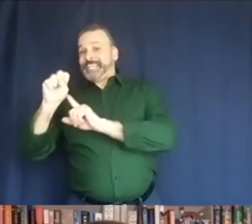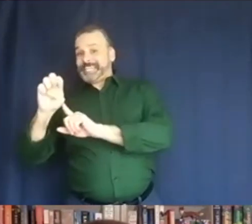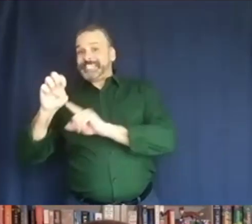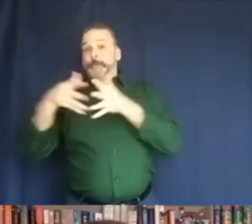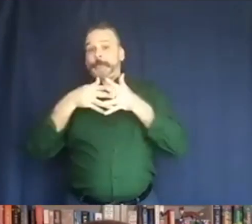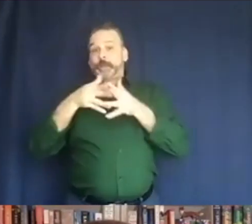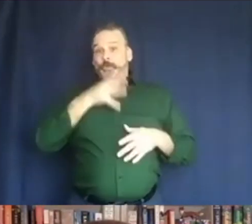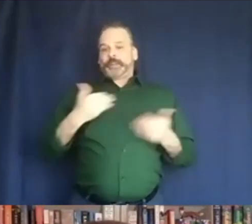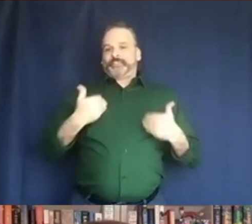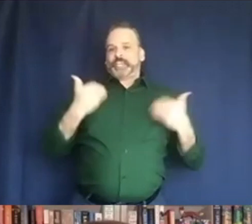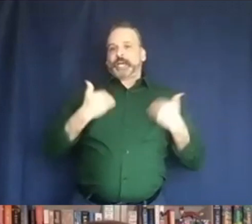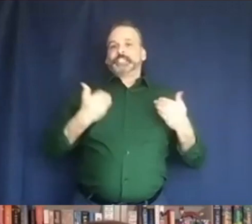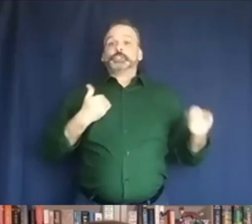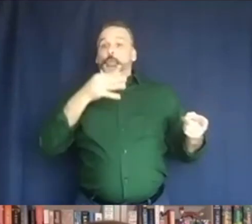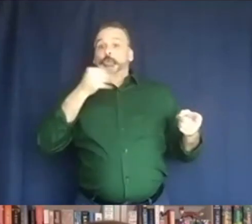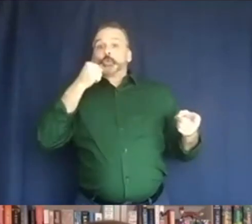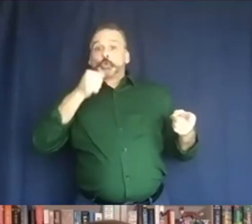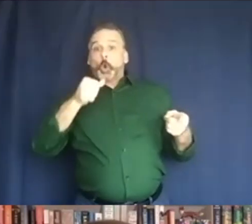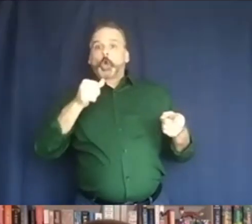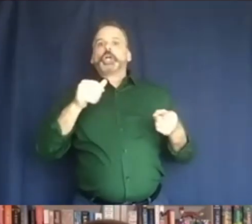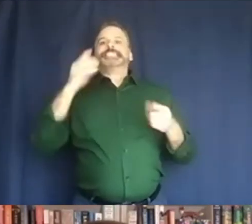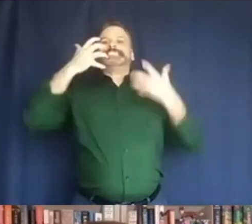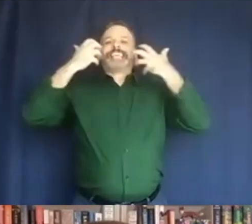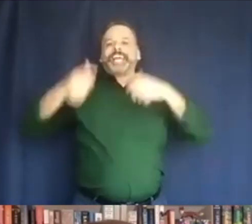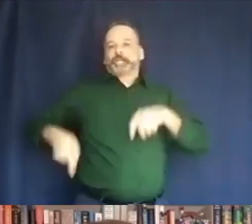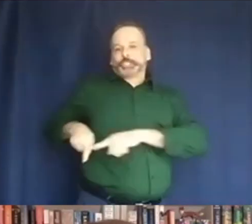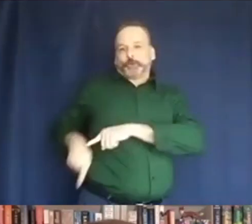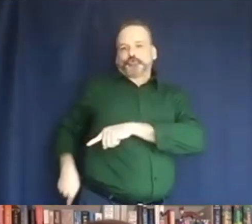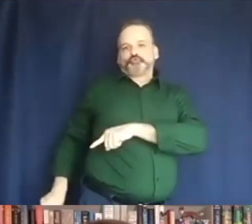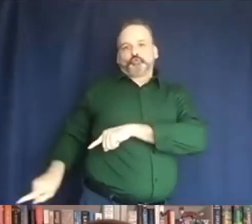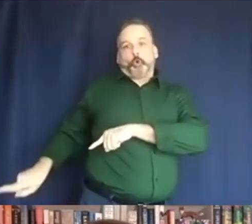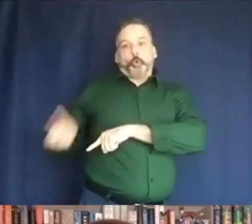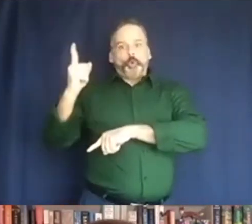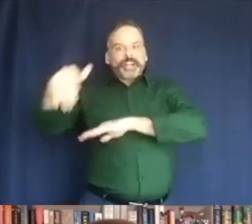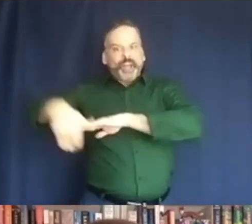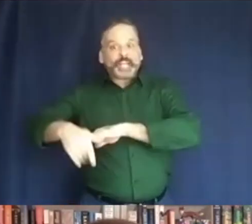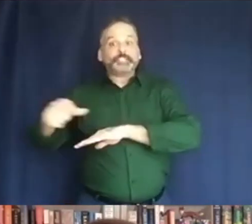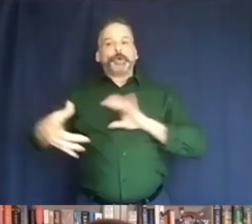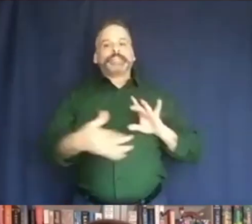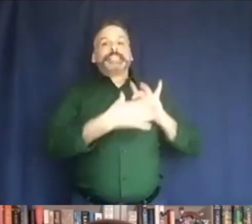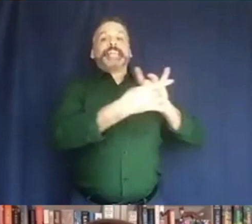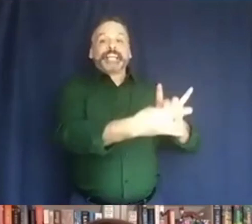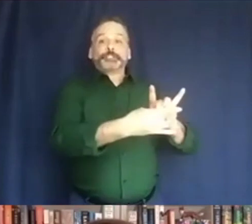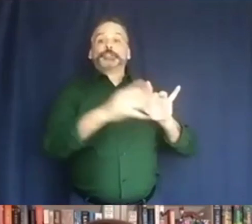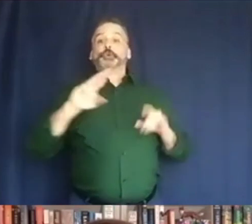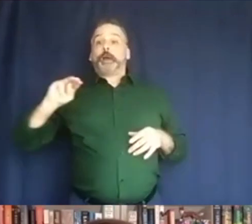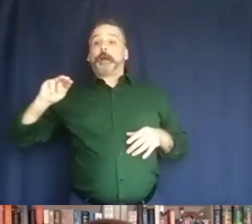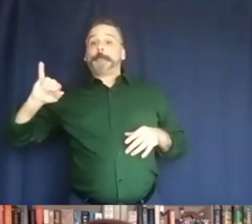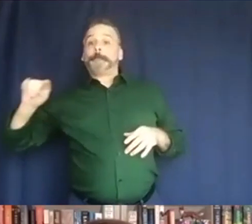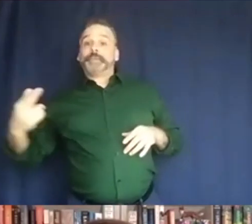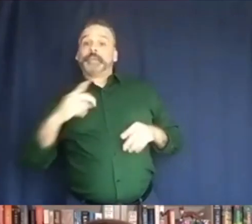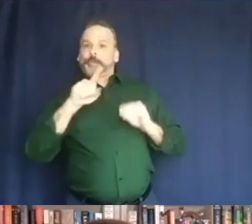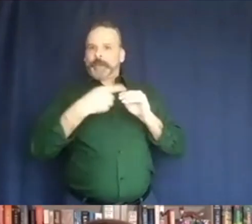who's a girl who grows a tiger tail overnight, which connects her to a myth about a tiger spirit. And so she has to